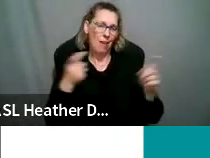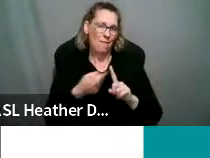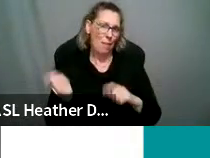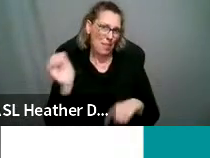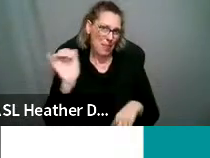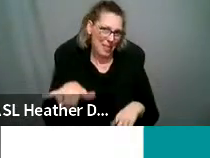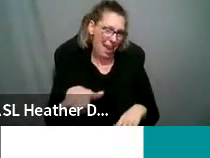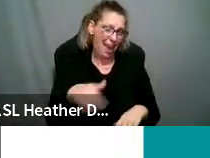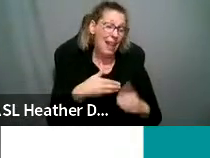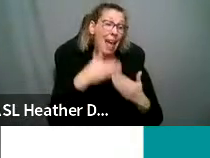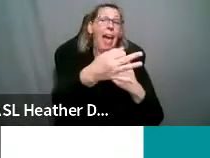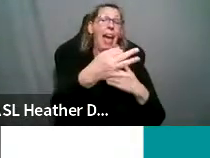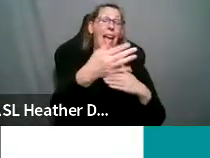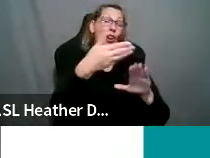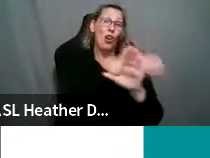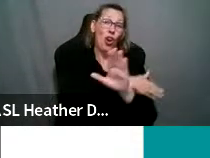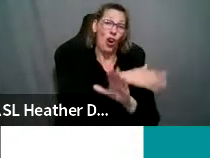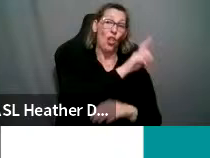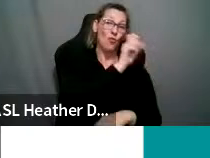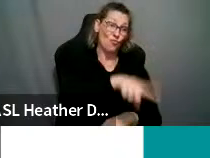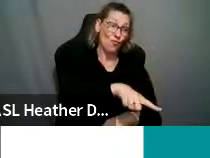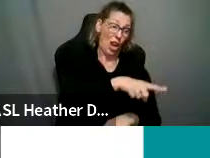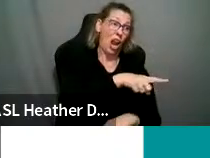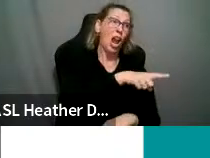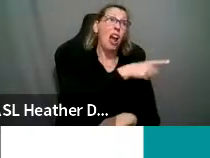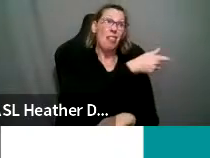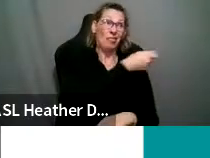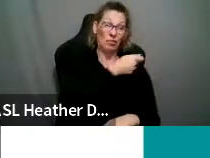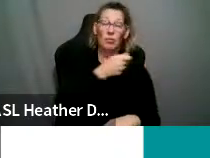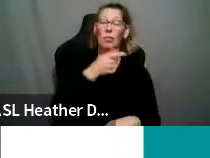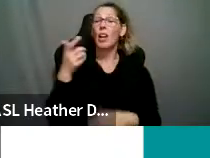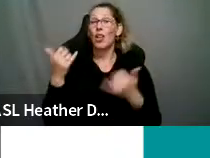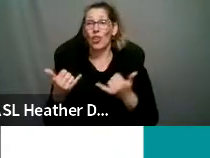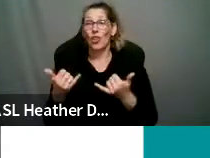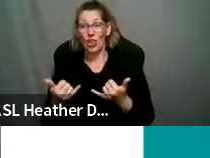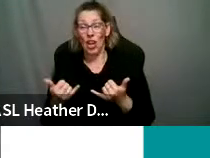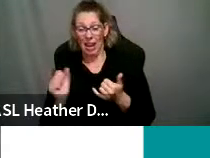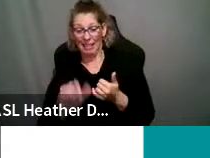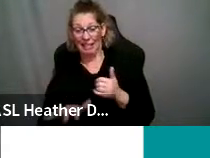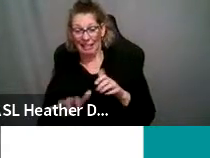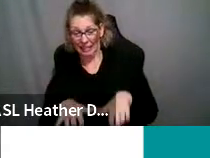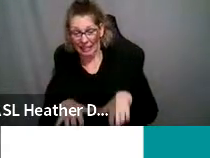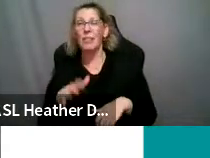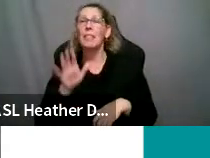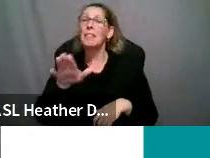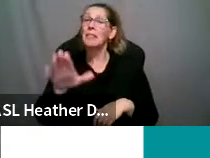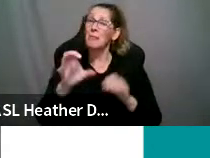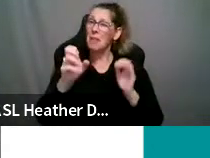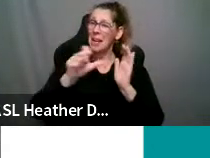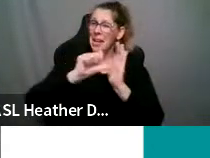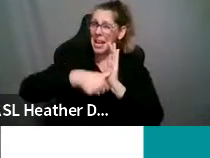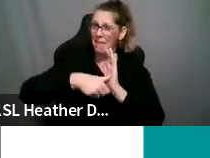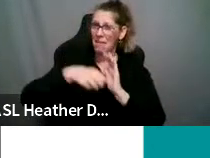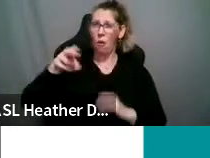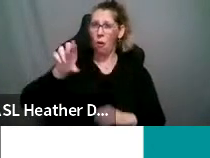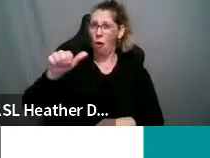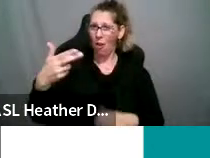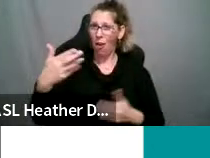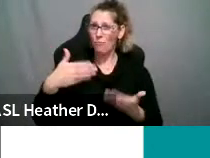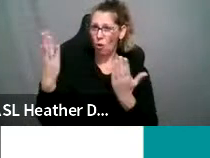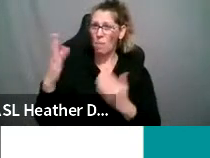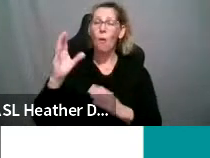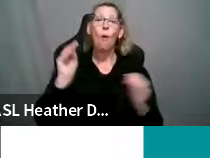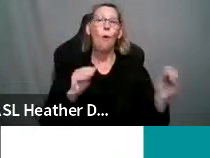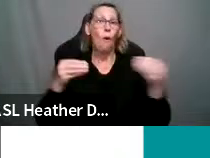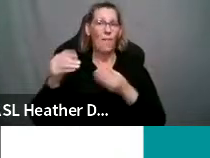submitted ahead of time and the questions submitted during this meeting. And last, I just want to emphasize something that Hannah brought up, which is office hours.